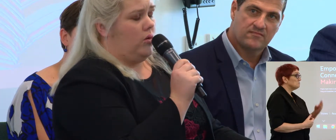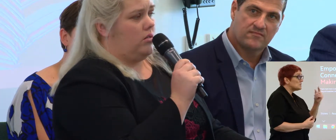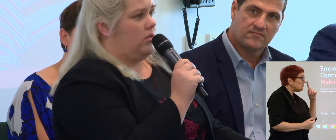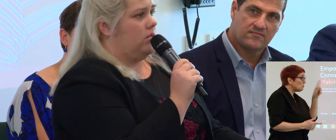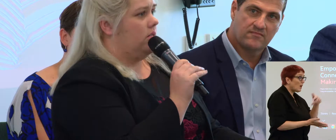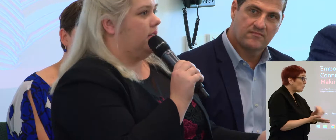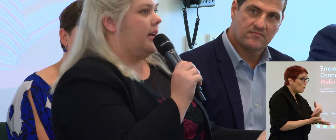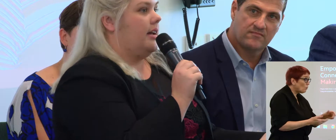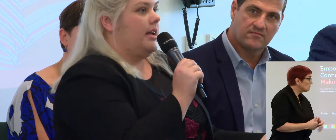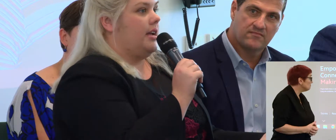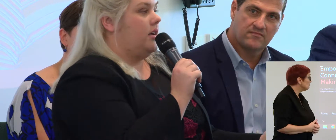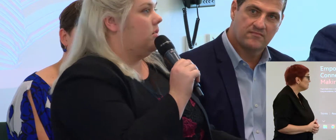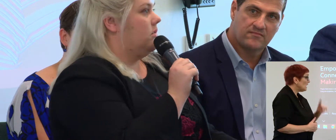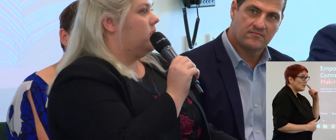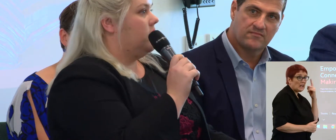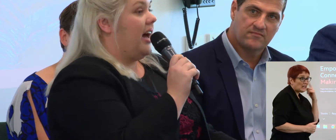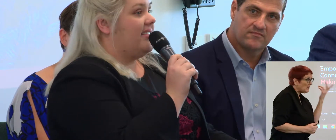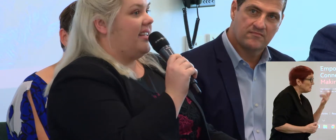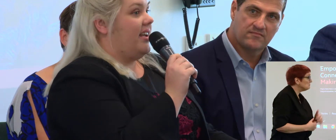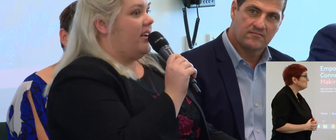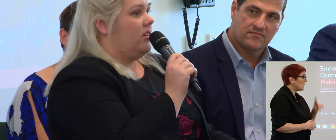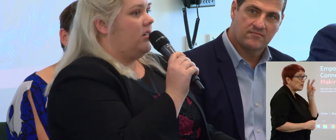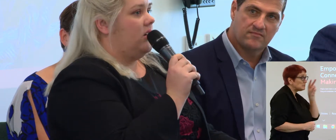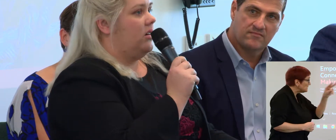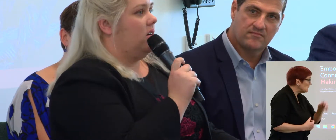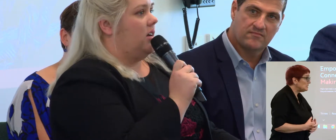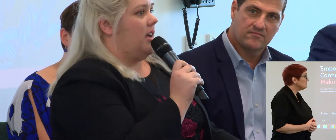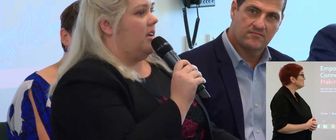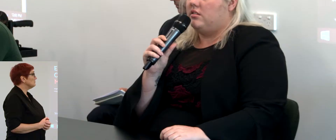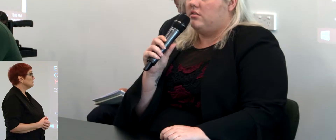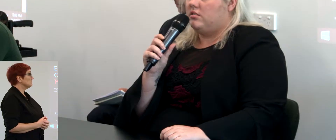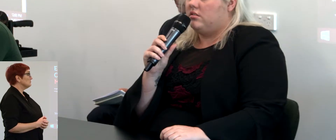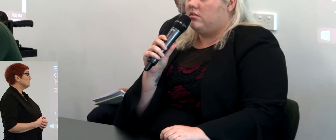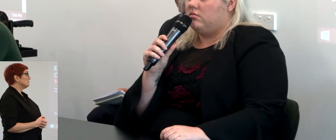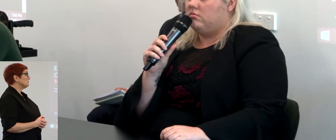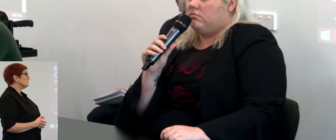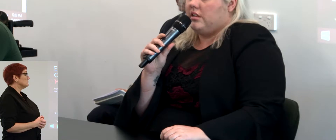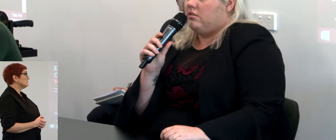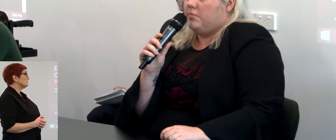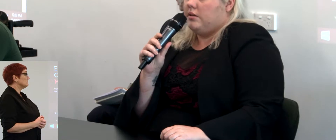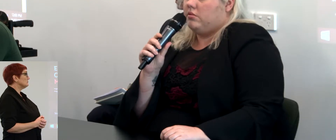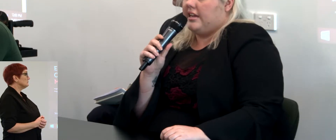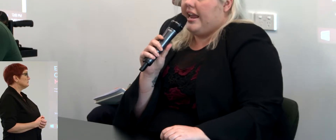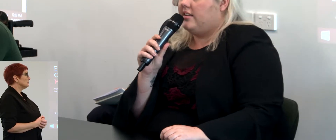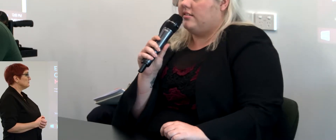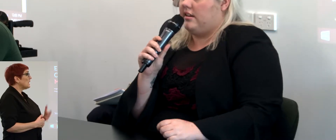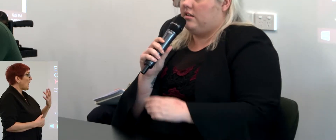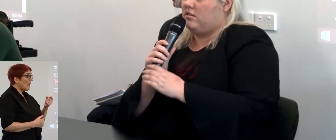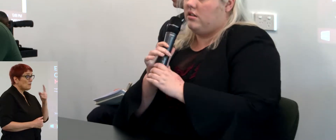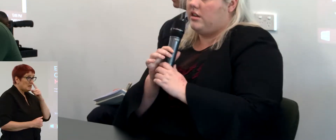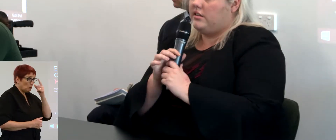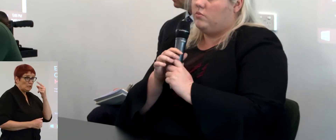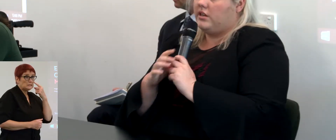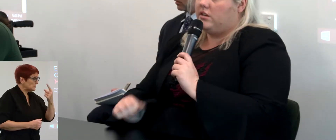can't walk, can't hear, can't see. And then there are people that can